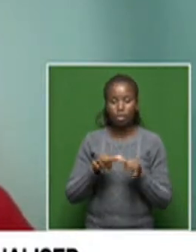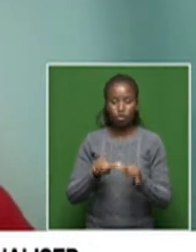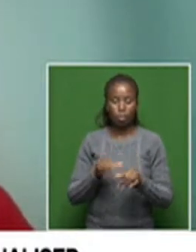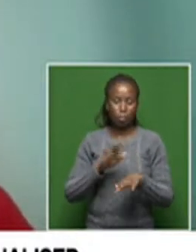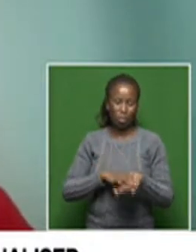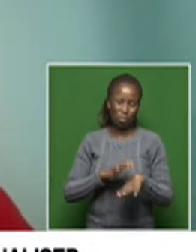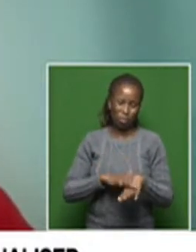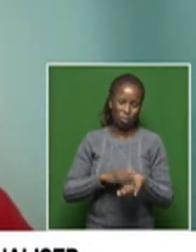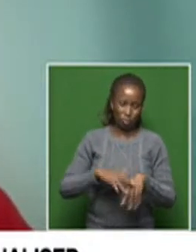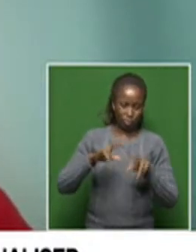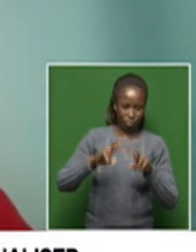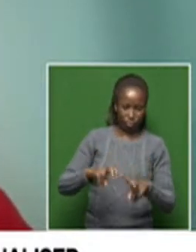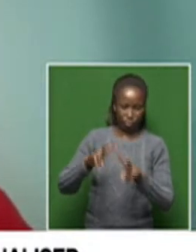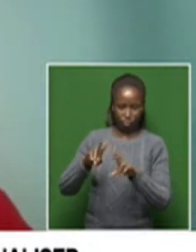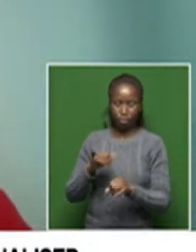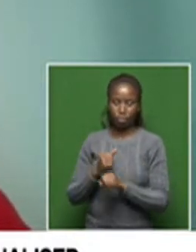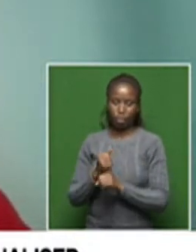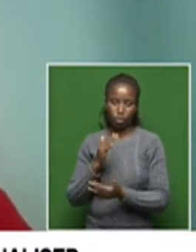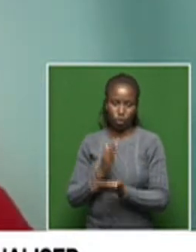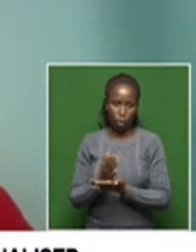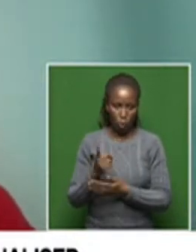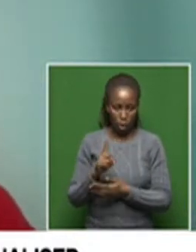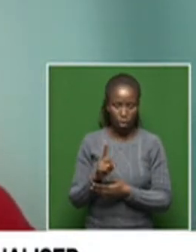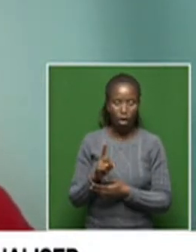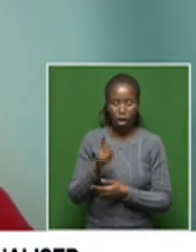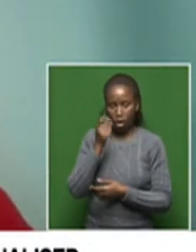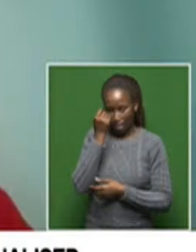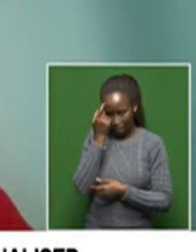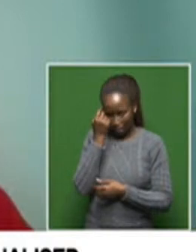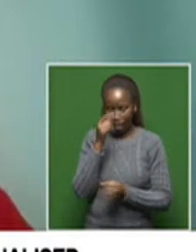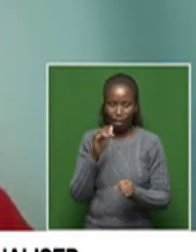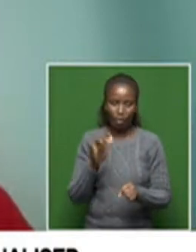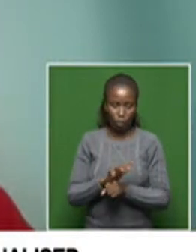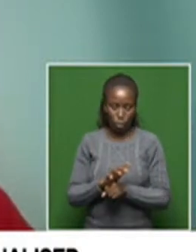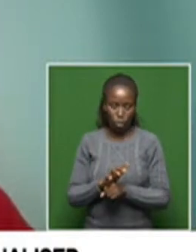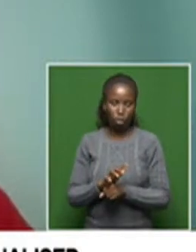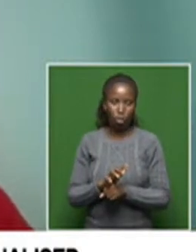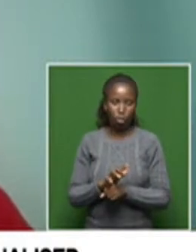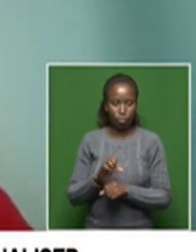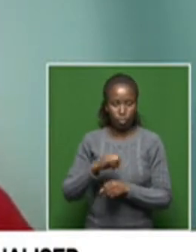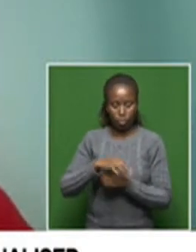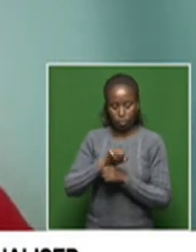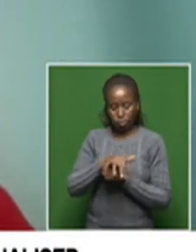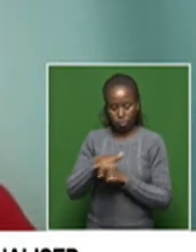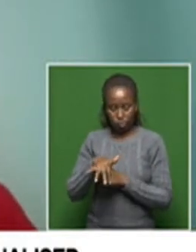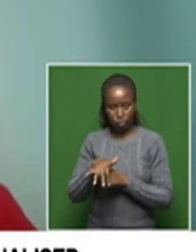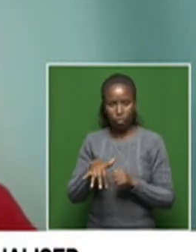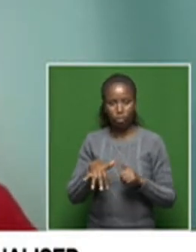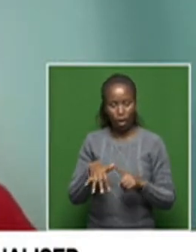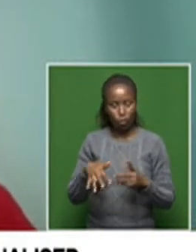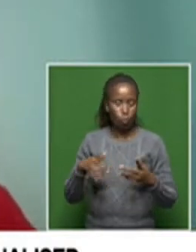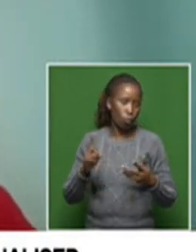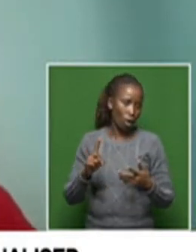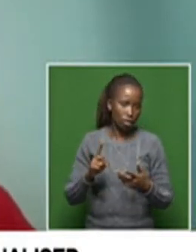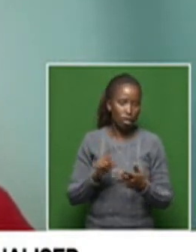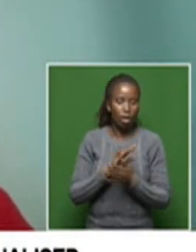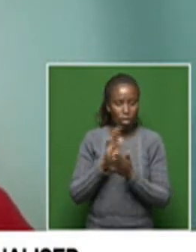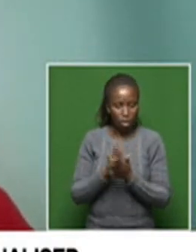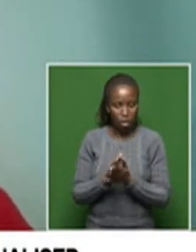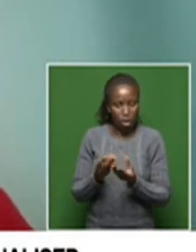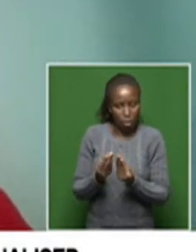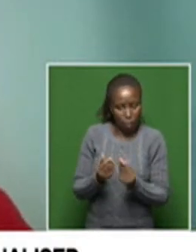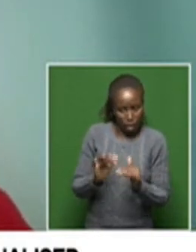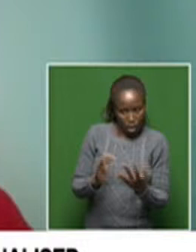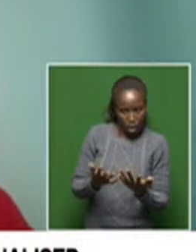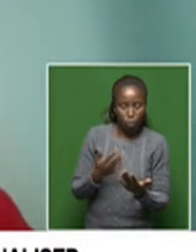that and make sure that that we understand the breakthrough virus and where it's been circulating from. So